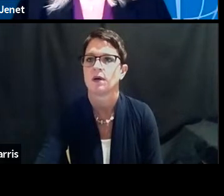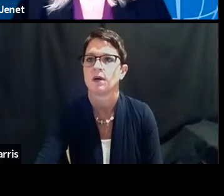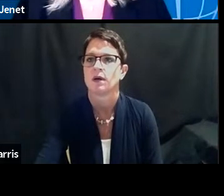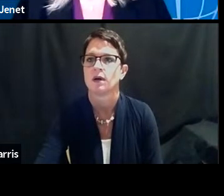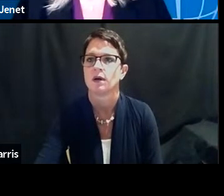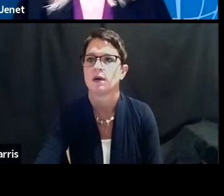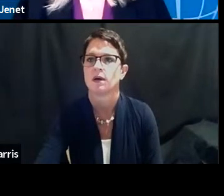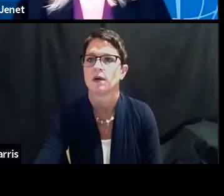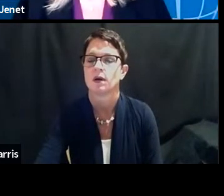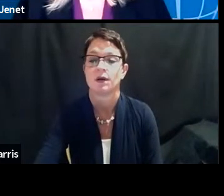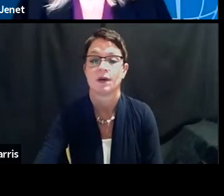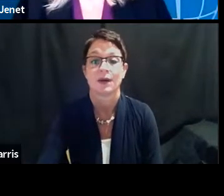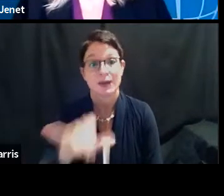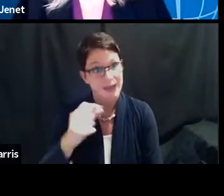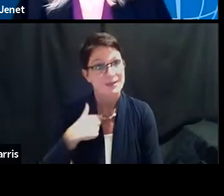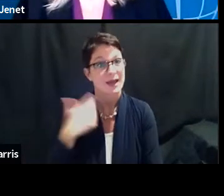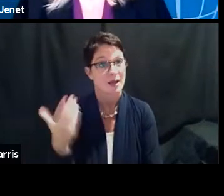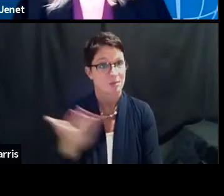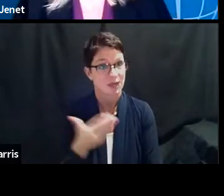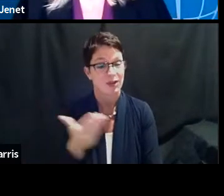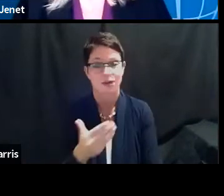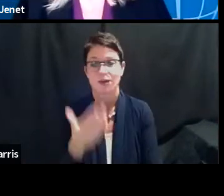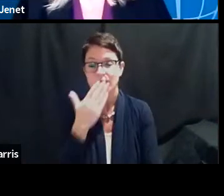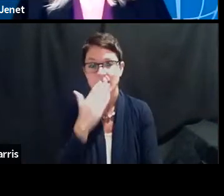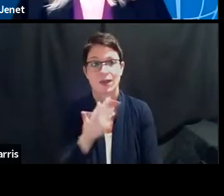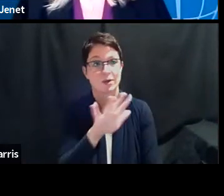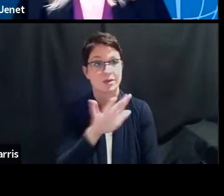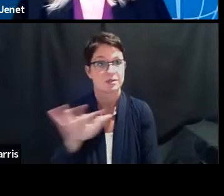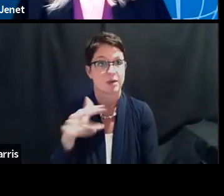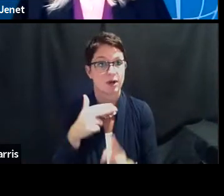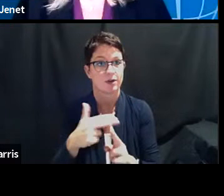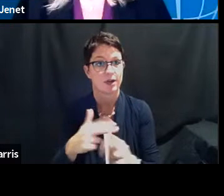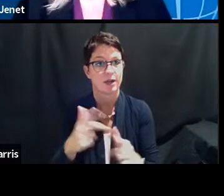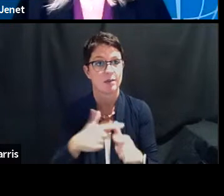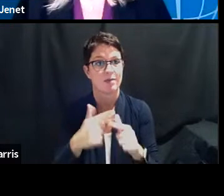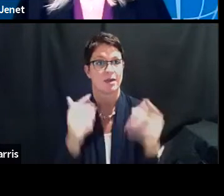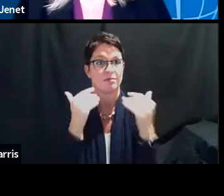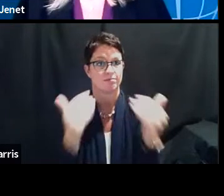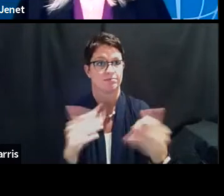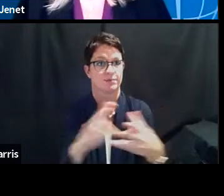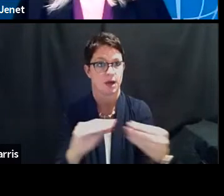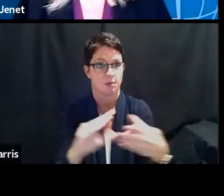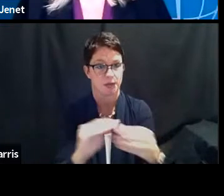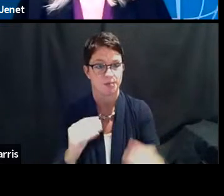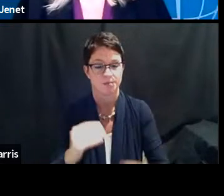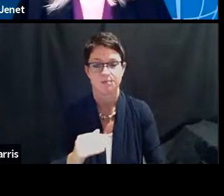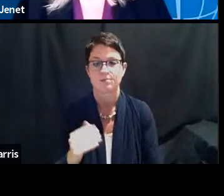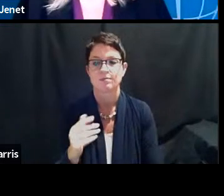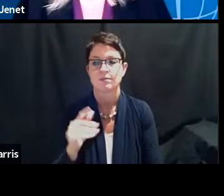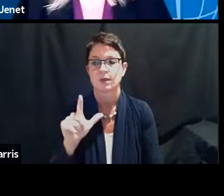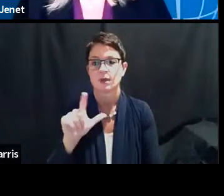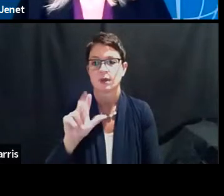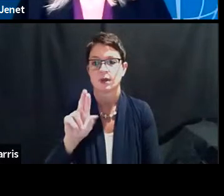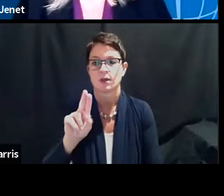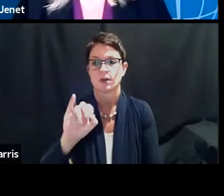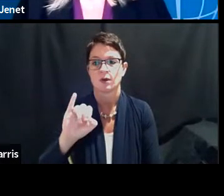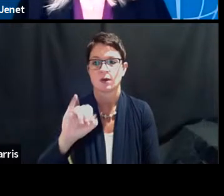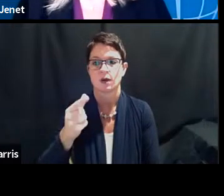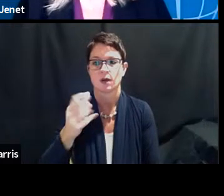Yes, I'm here. Oh, wonderful. Please spell your name for the stenographer and give us your comments.